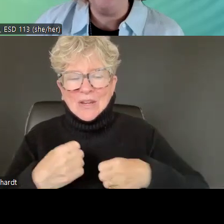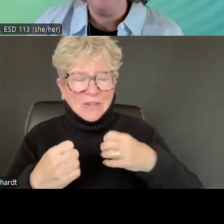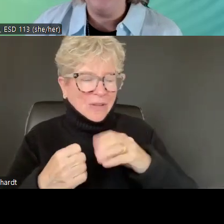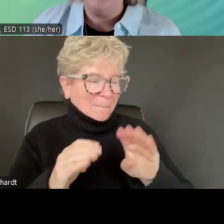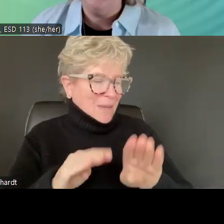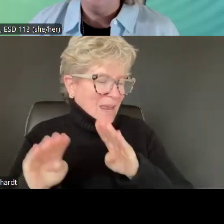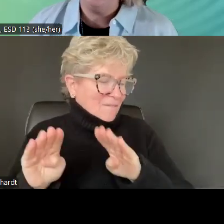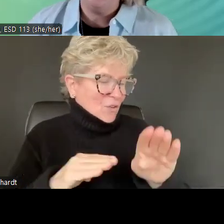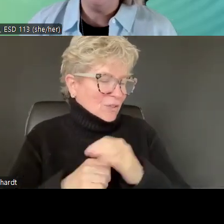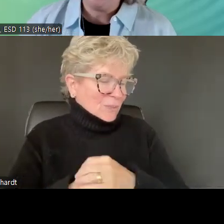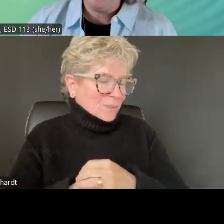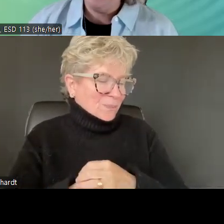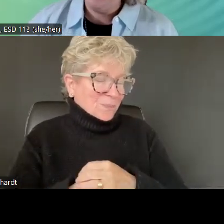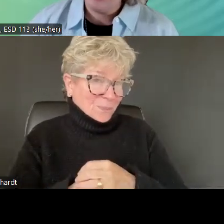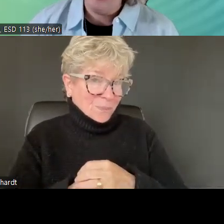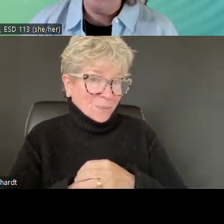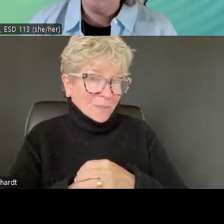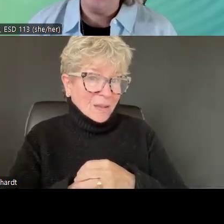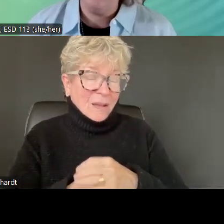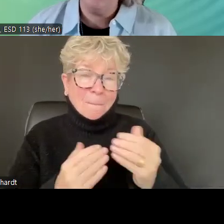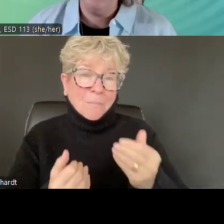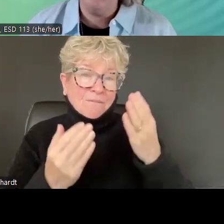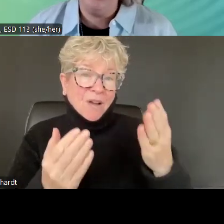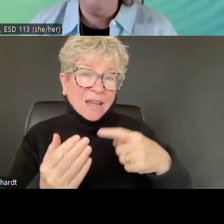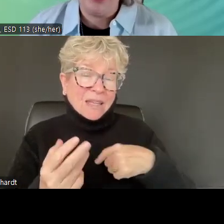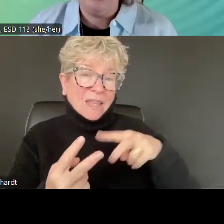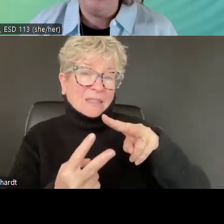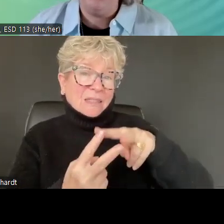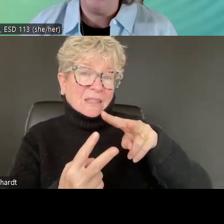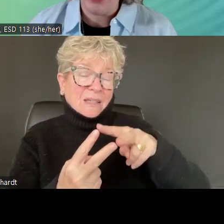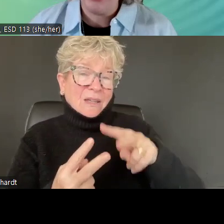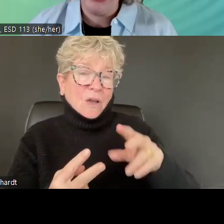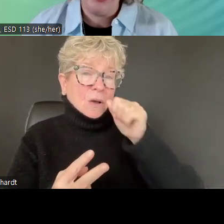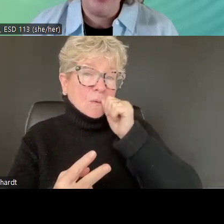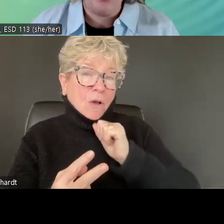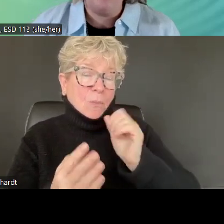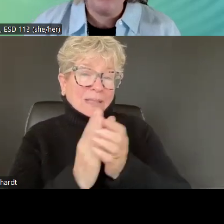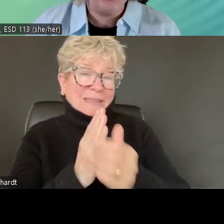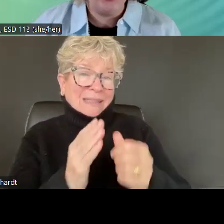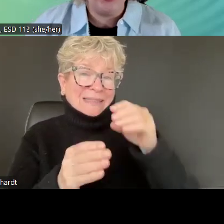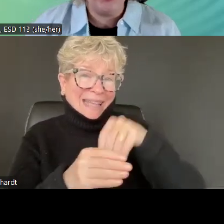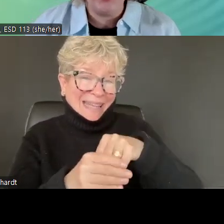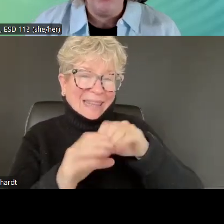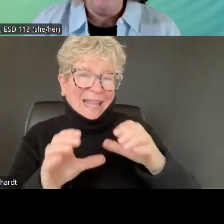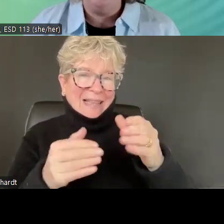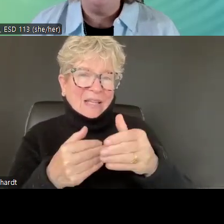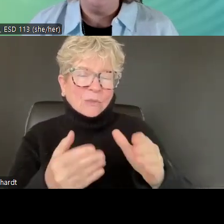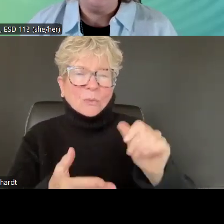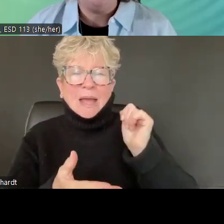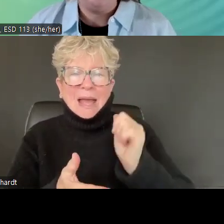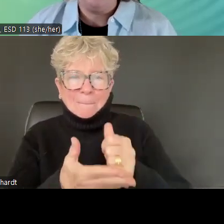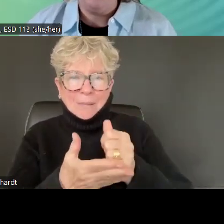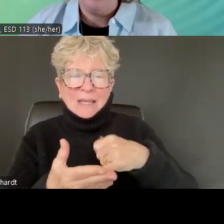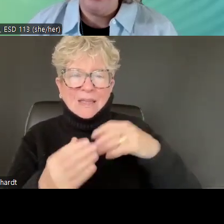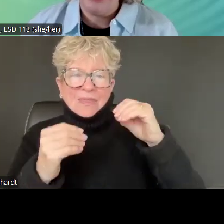behaviors. So providing these coping skills to embed in the classroom helps teachers with